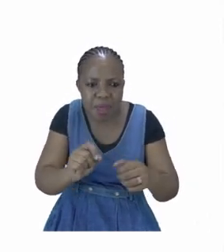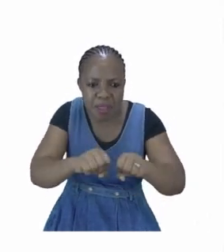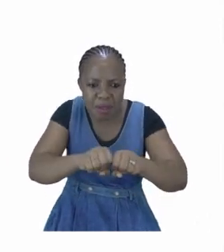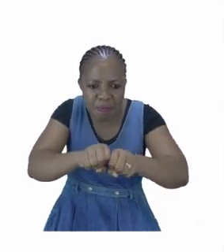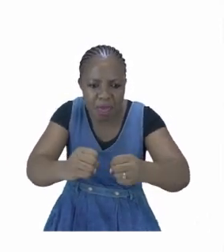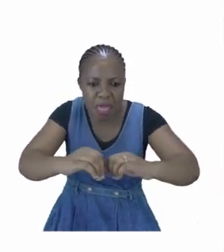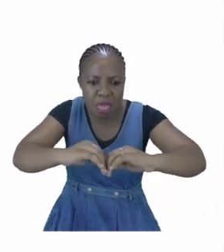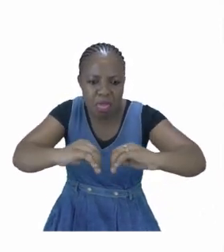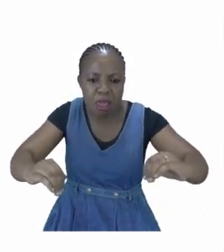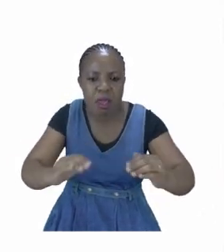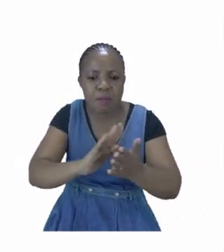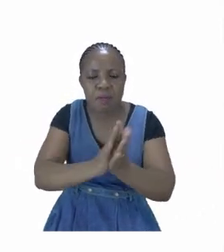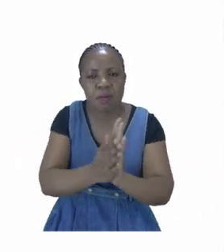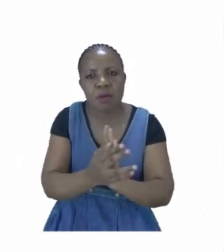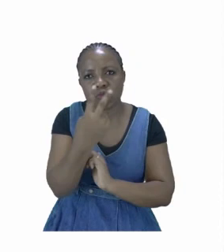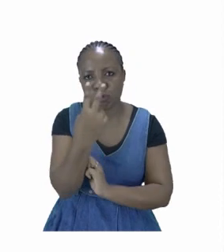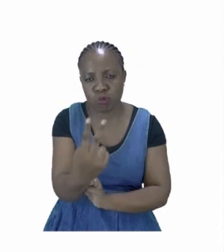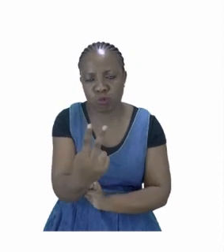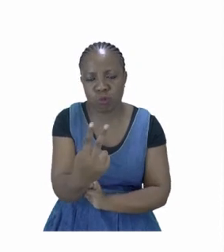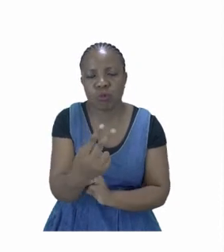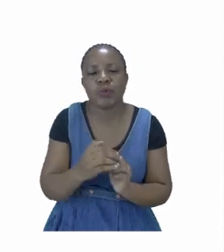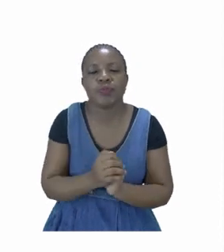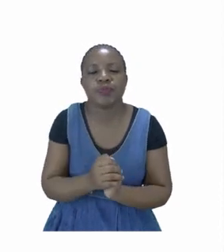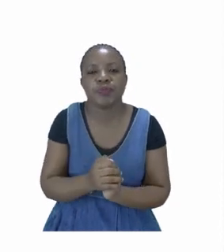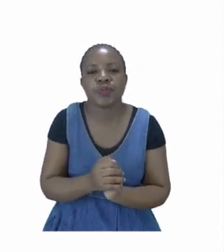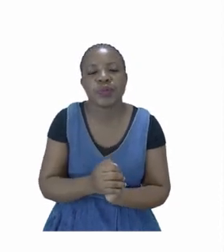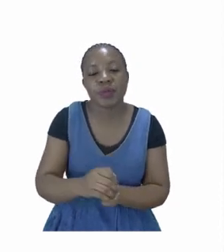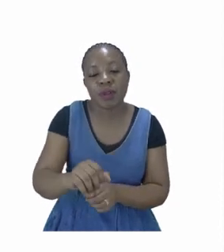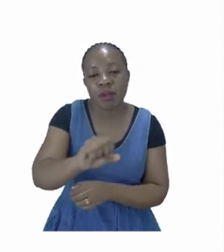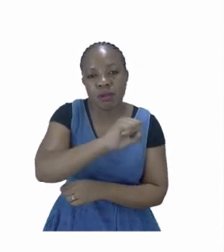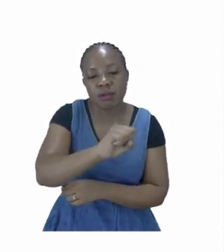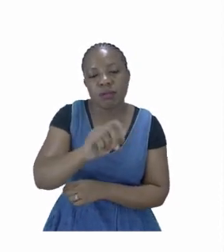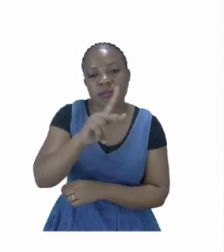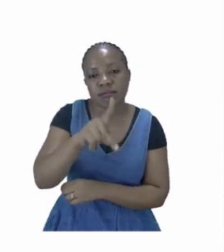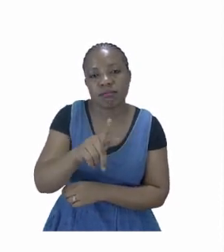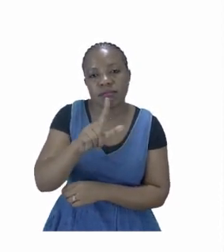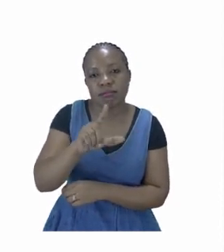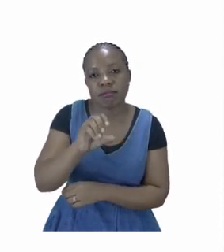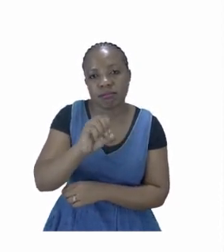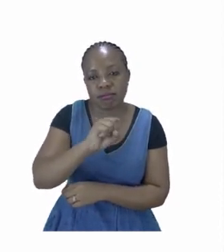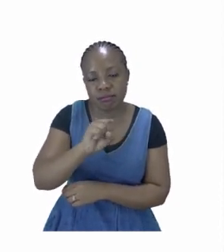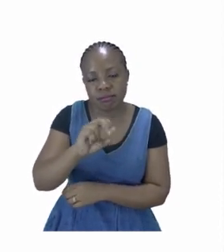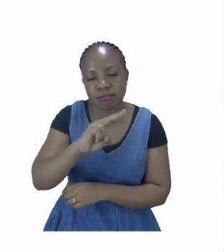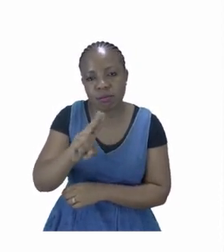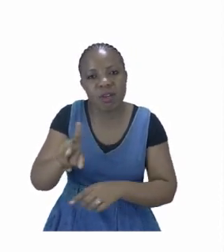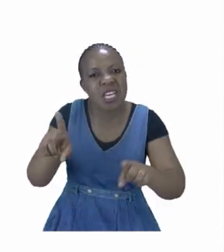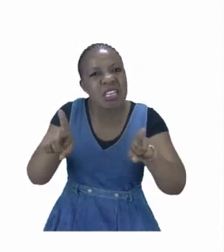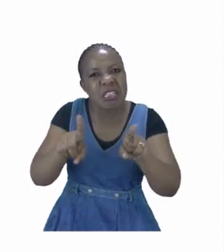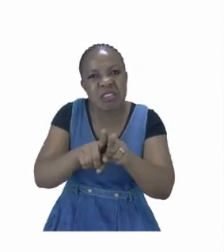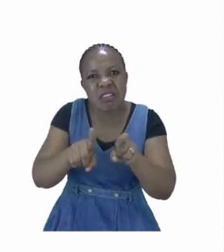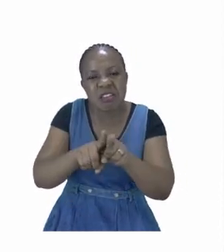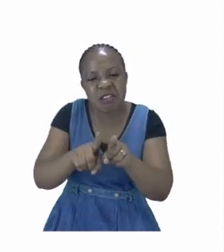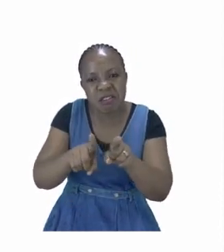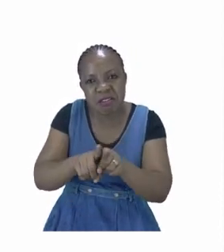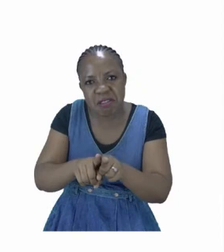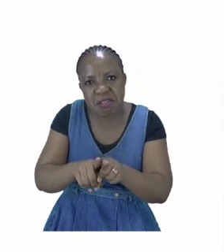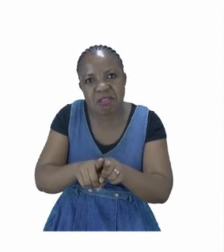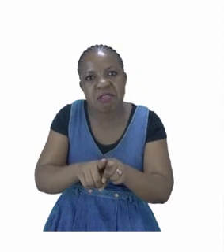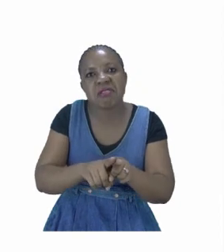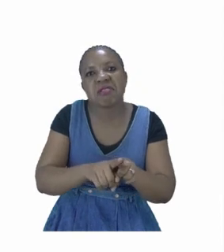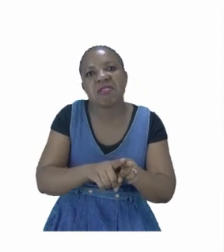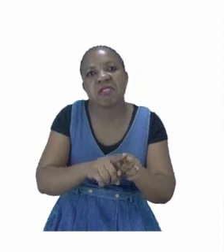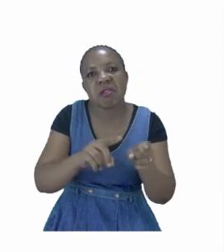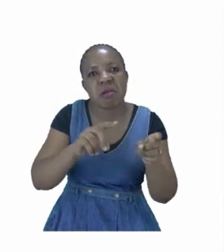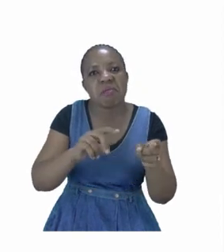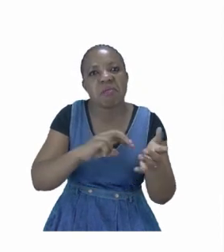have splosh. Now, splosh is similar to the word splat.